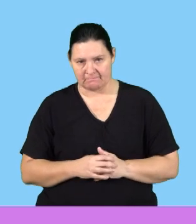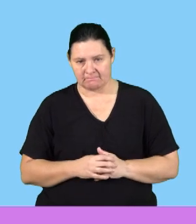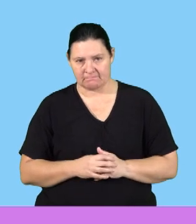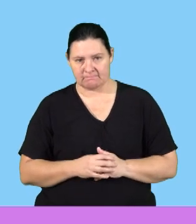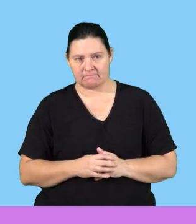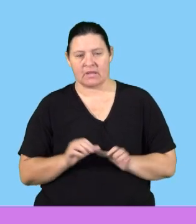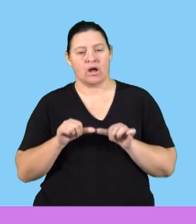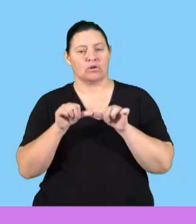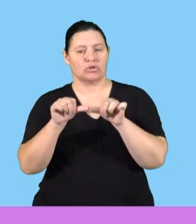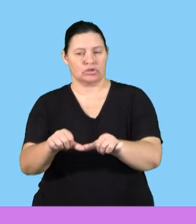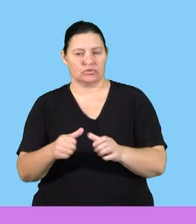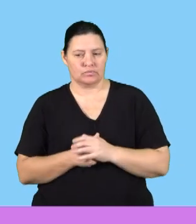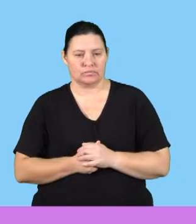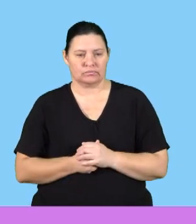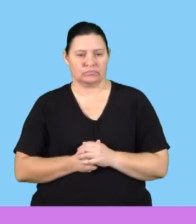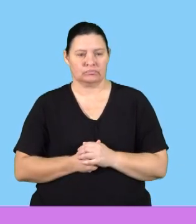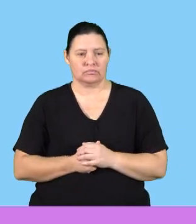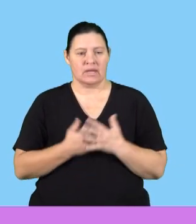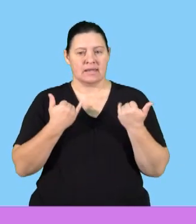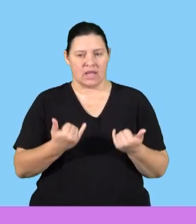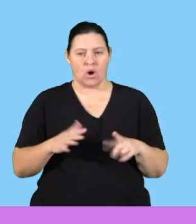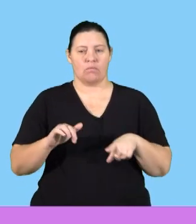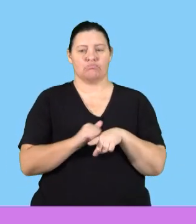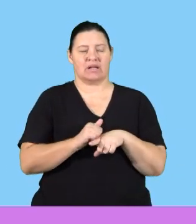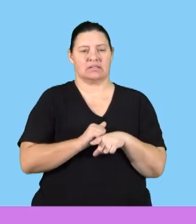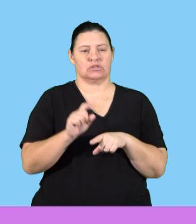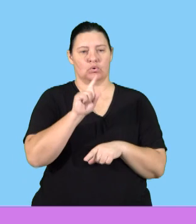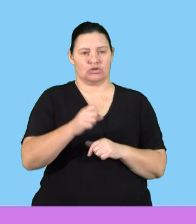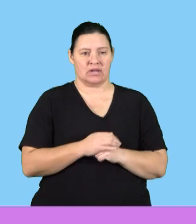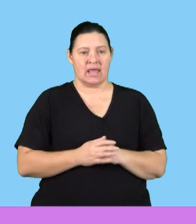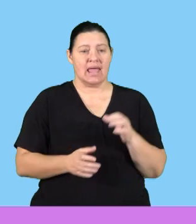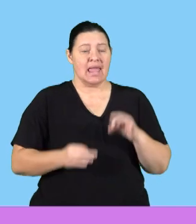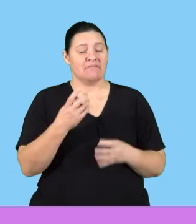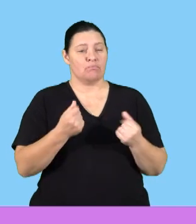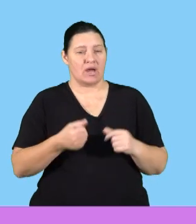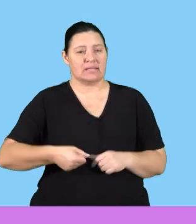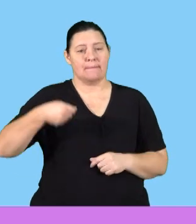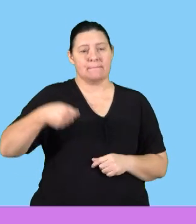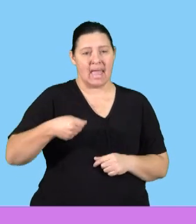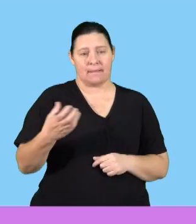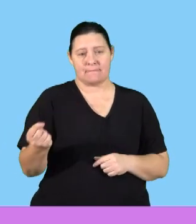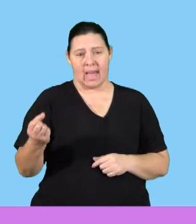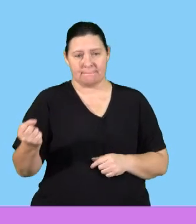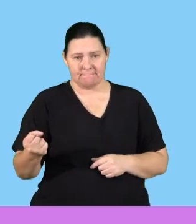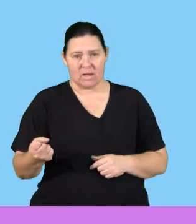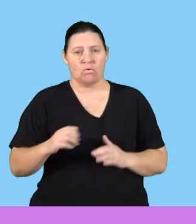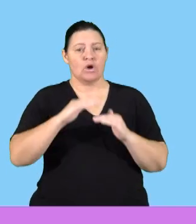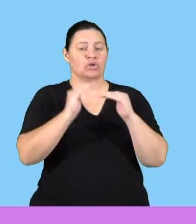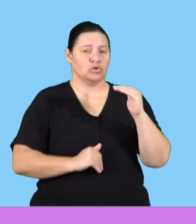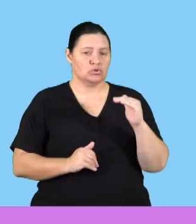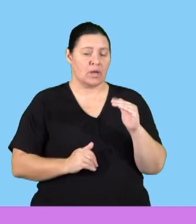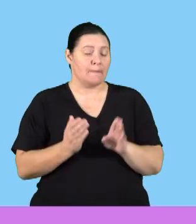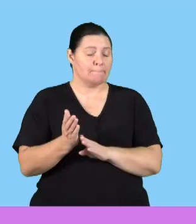16.68%. Let us continue. Now with the practice question. If the price of a bag of maize meal